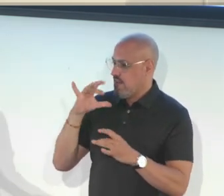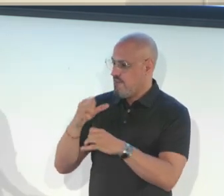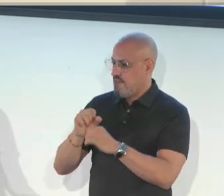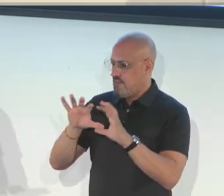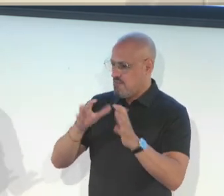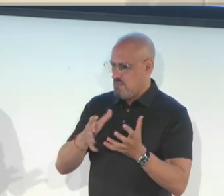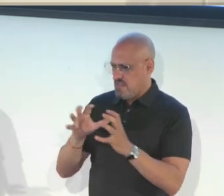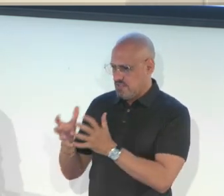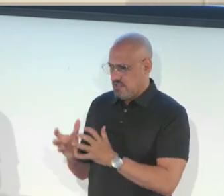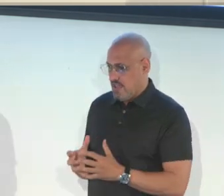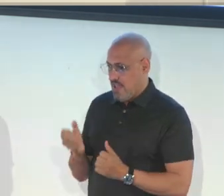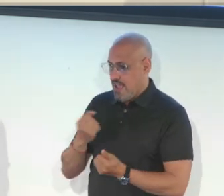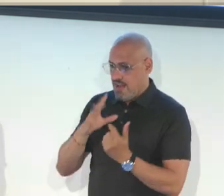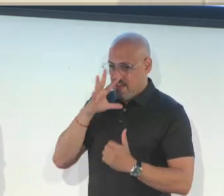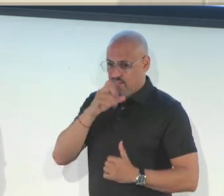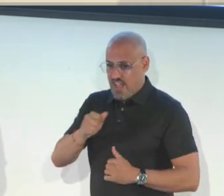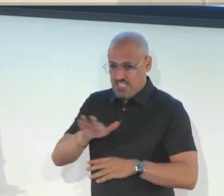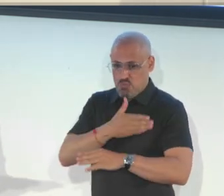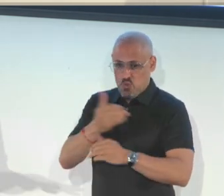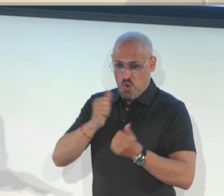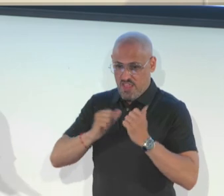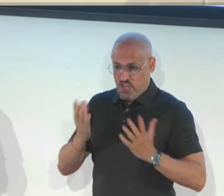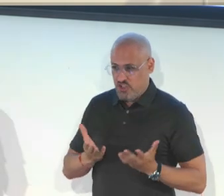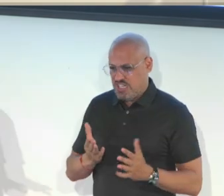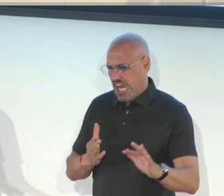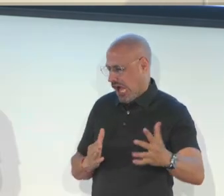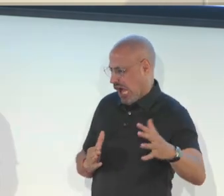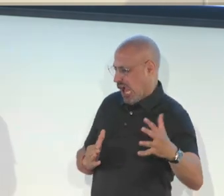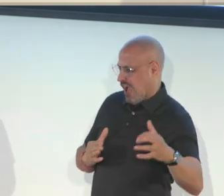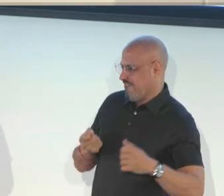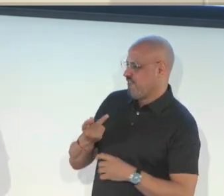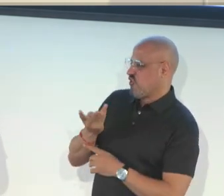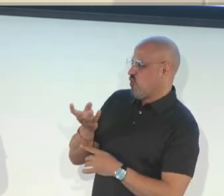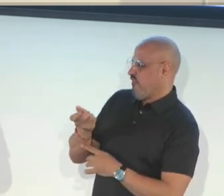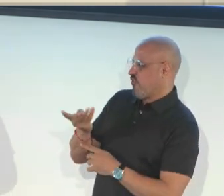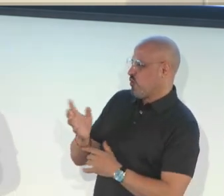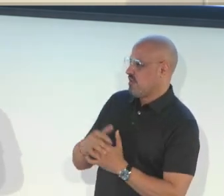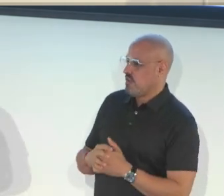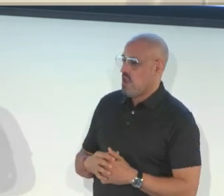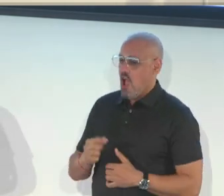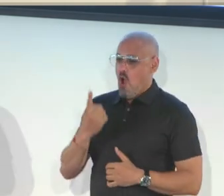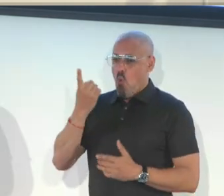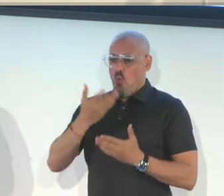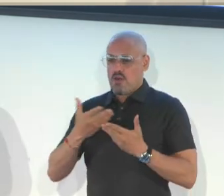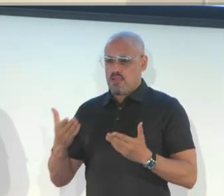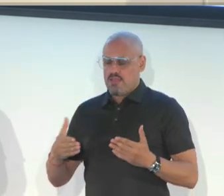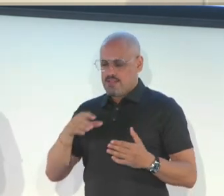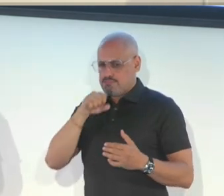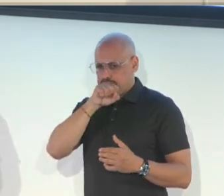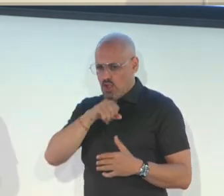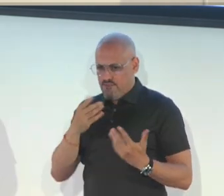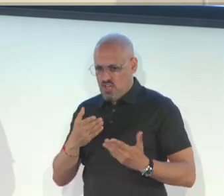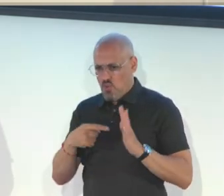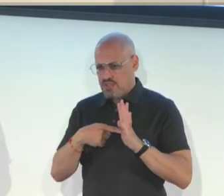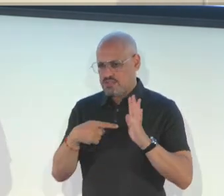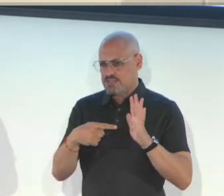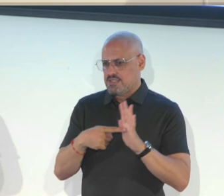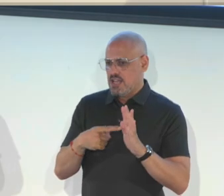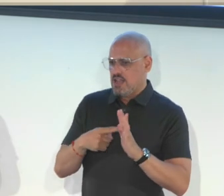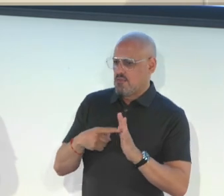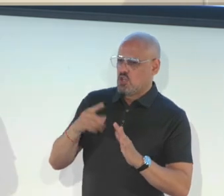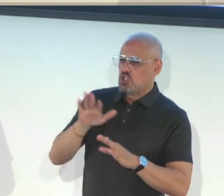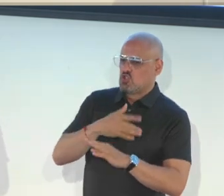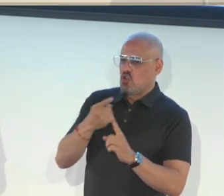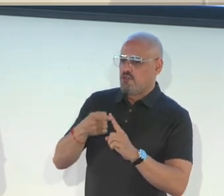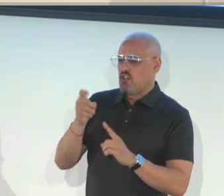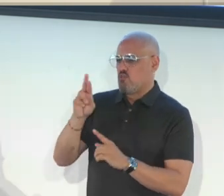musical theater in the room? Yeah, a few. So one of the things that I love here is the example of the song from Rent,